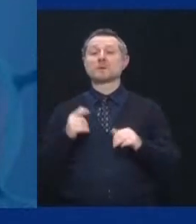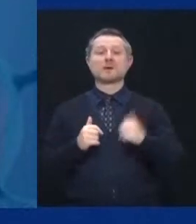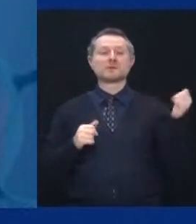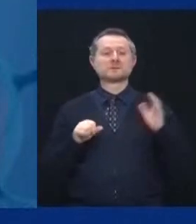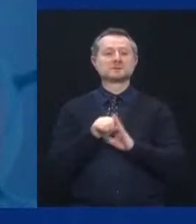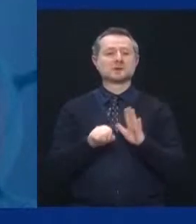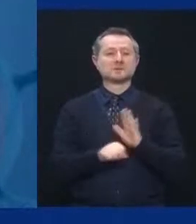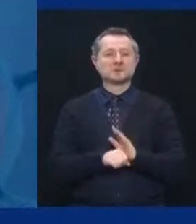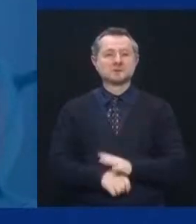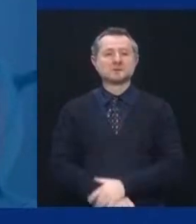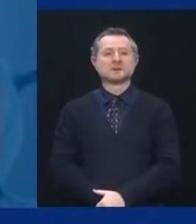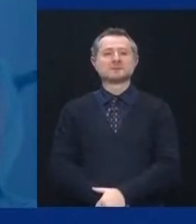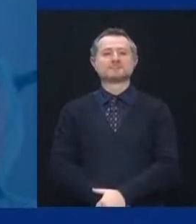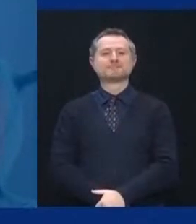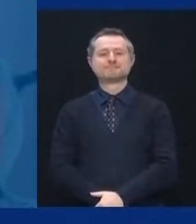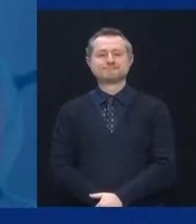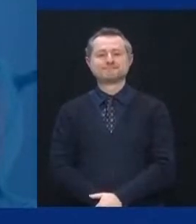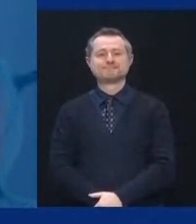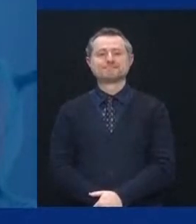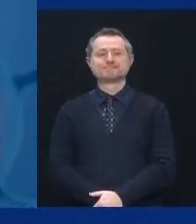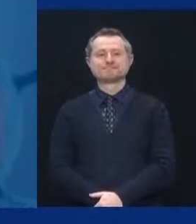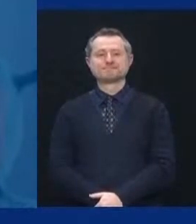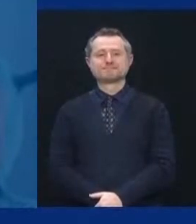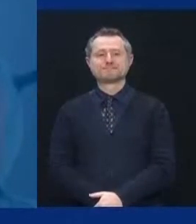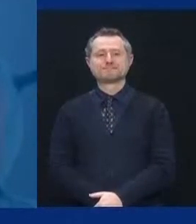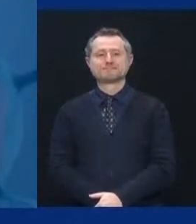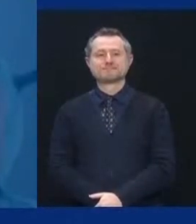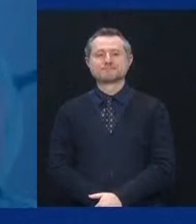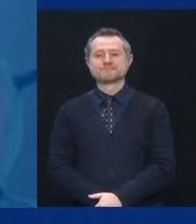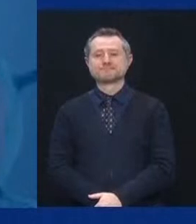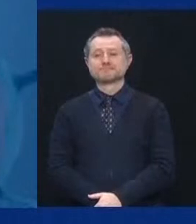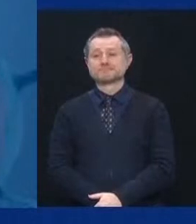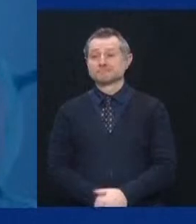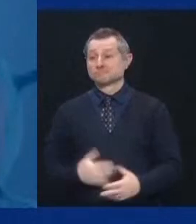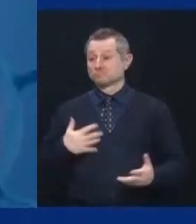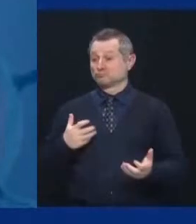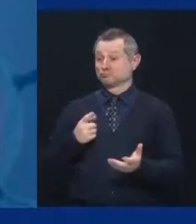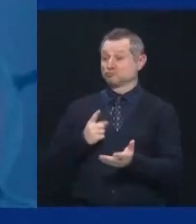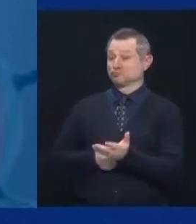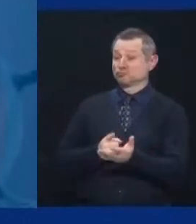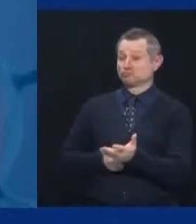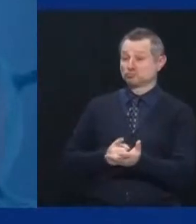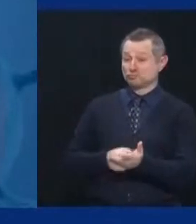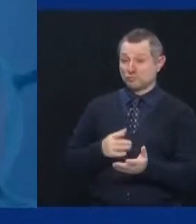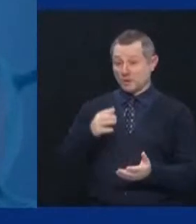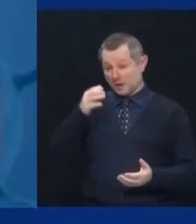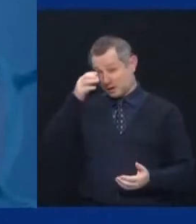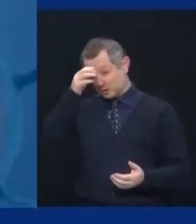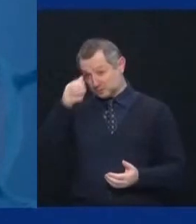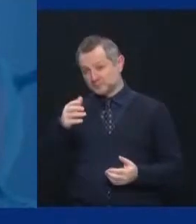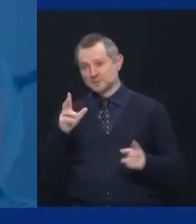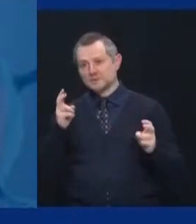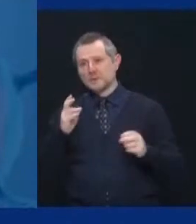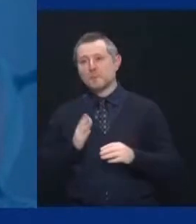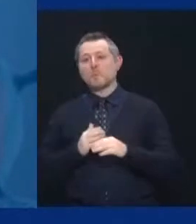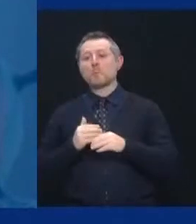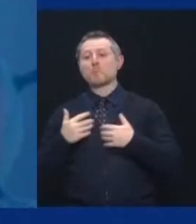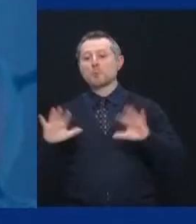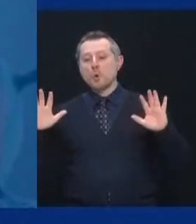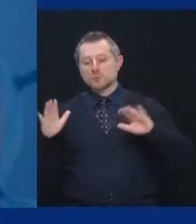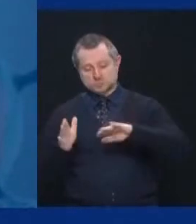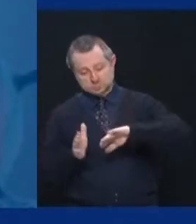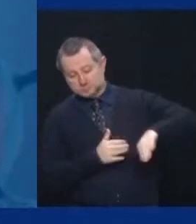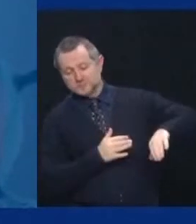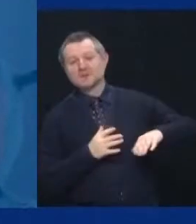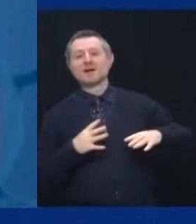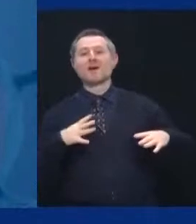are apparently seeing what we talked about, which was a post-holiday increase.